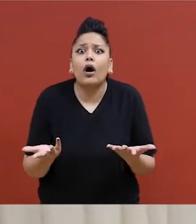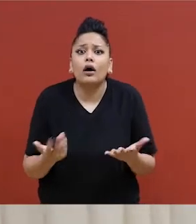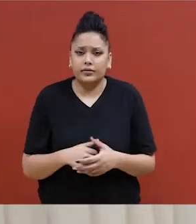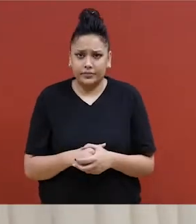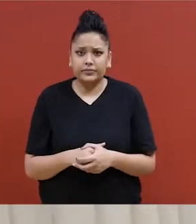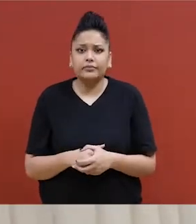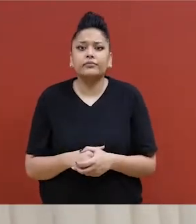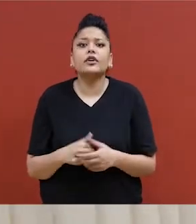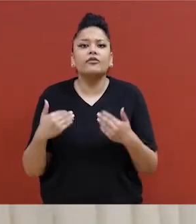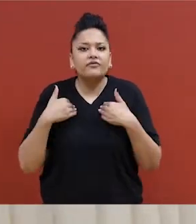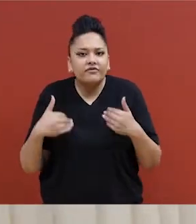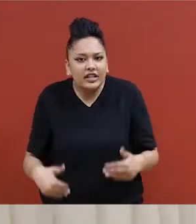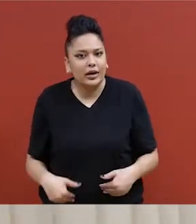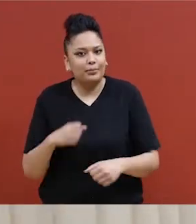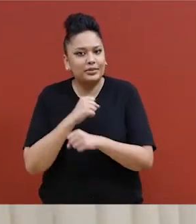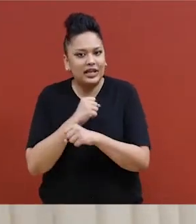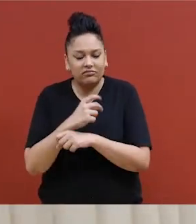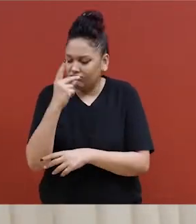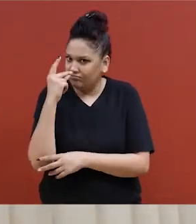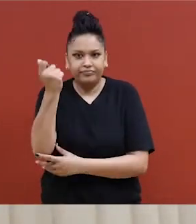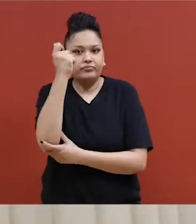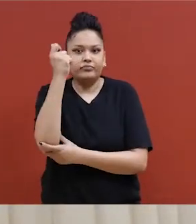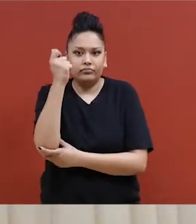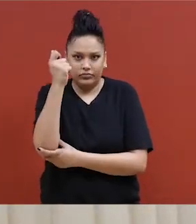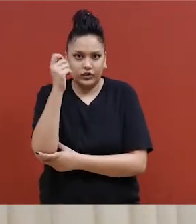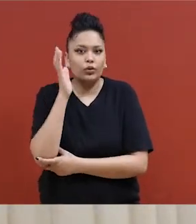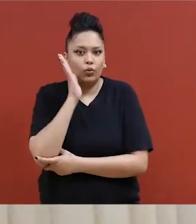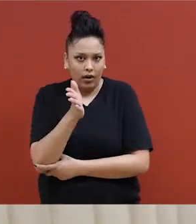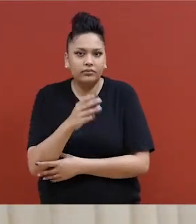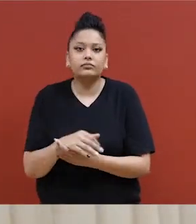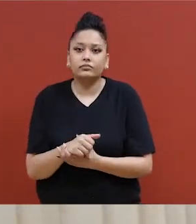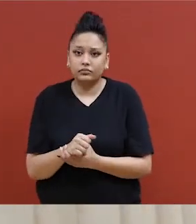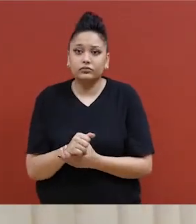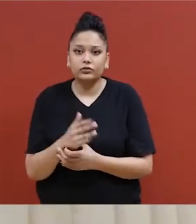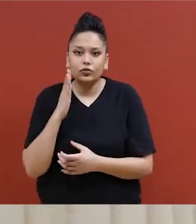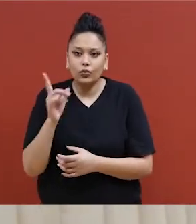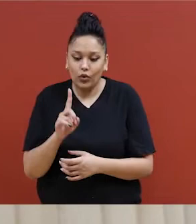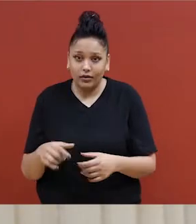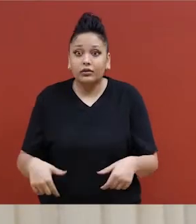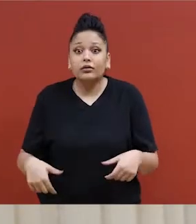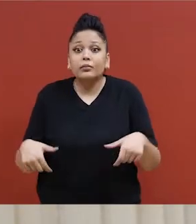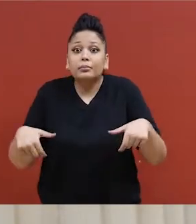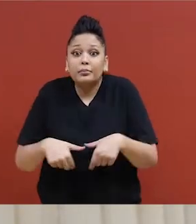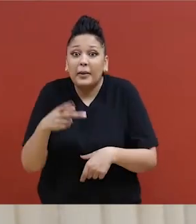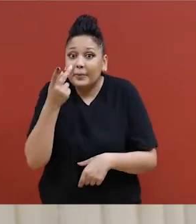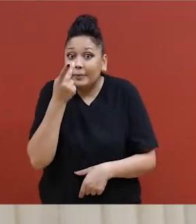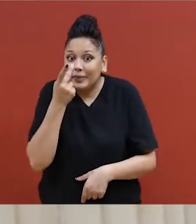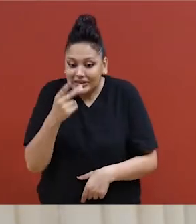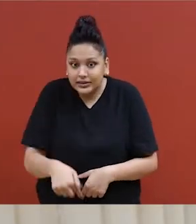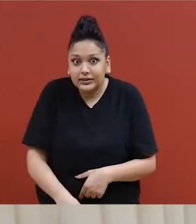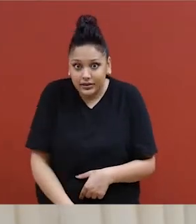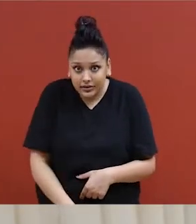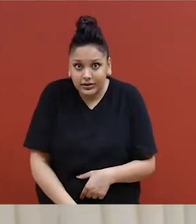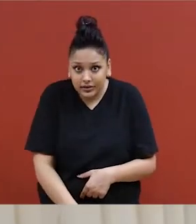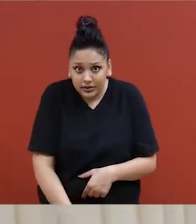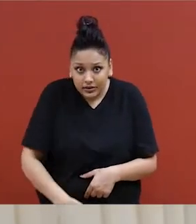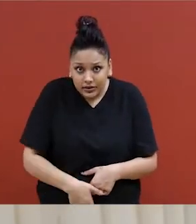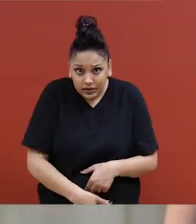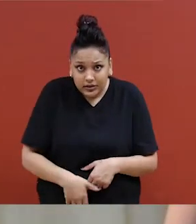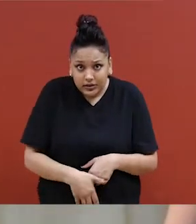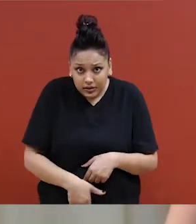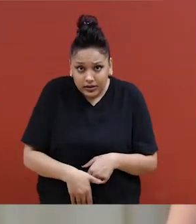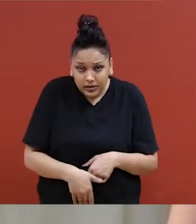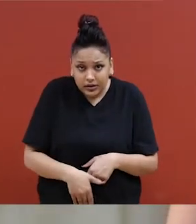into physical techniques right away. What we know is the genitals are a target. So is the abdomen around